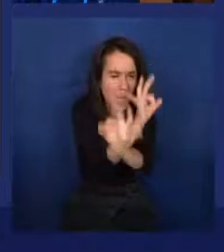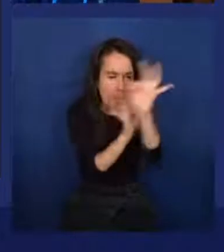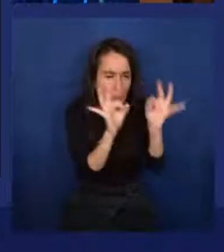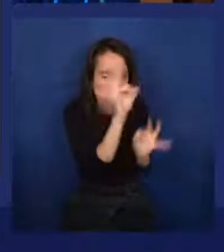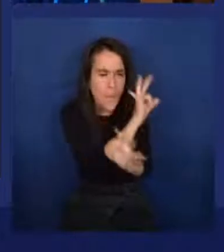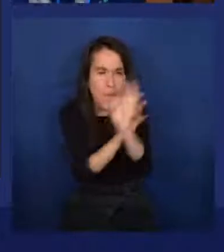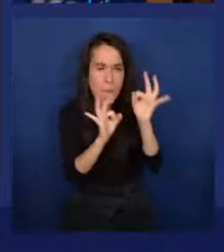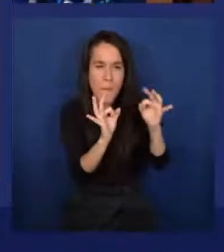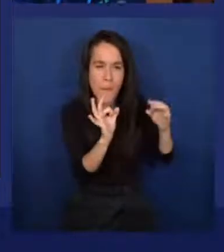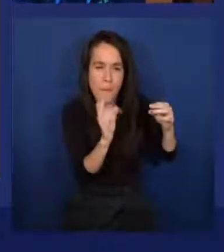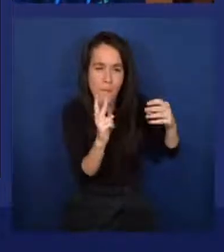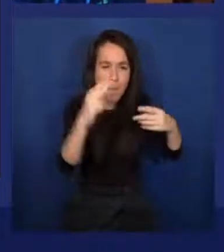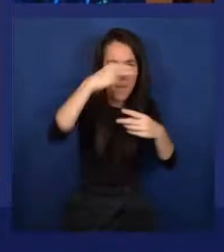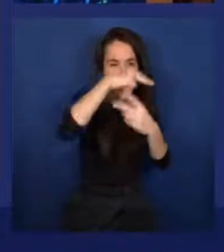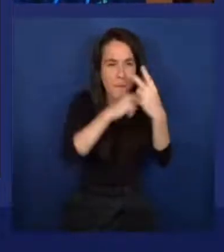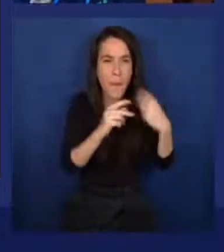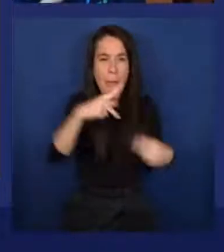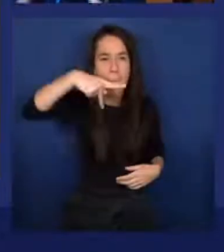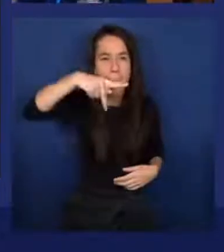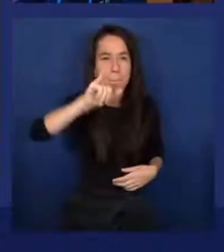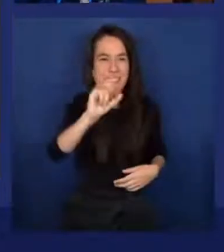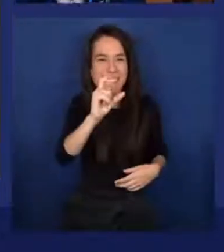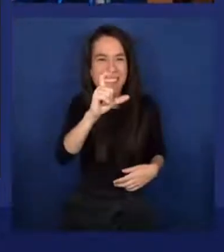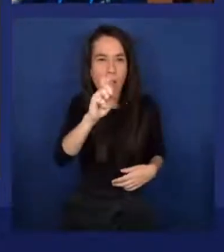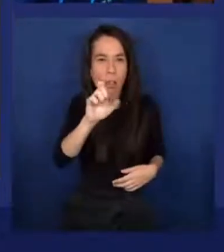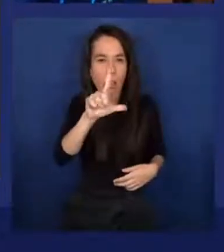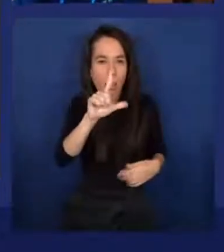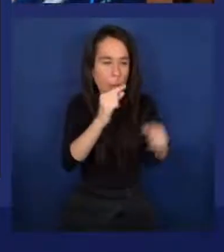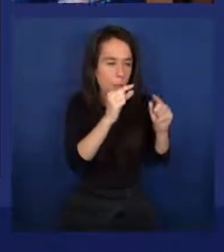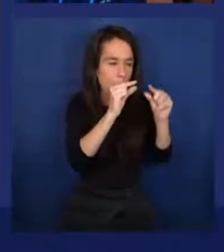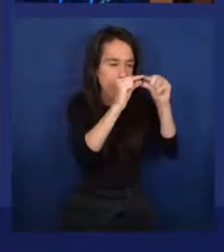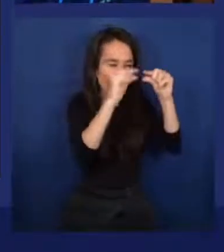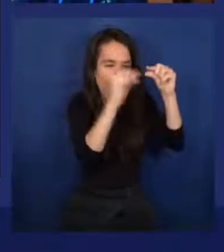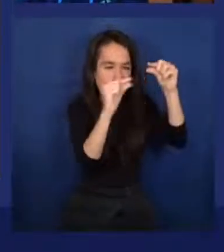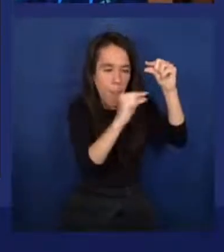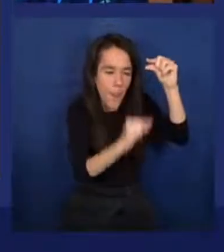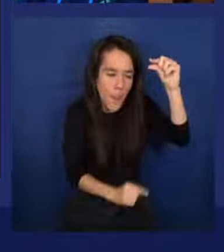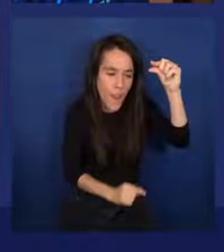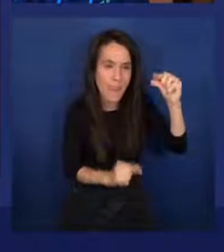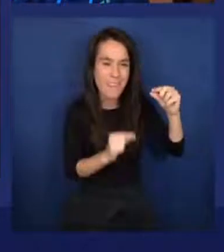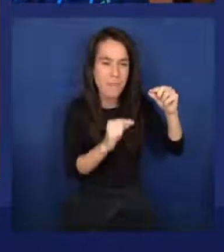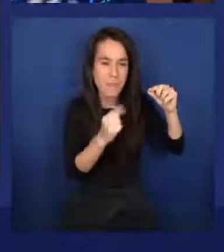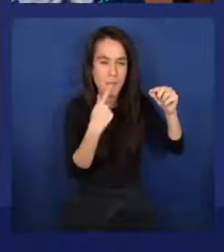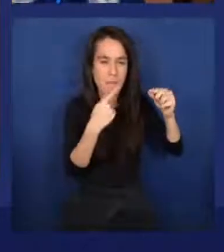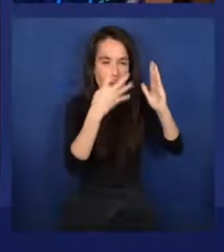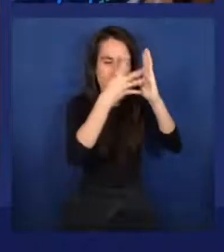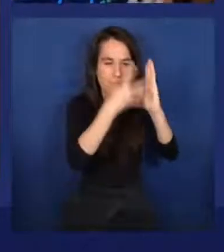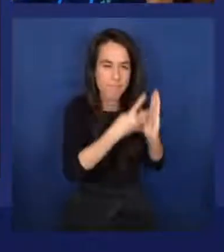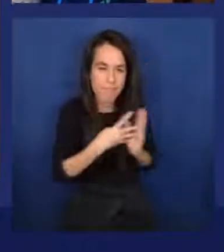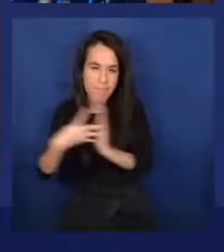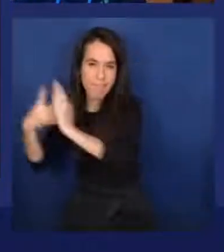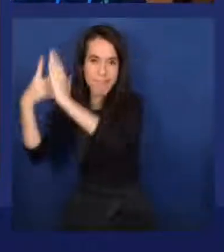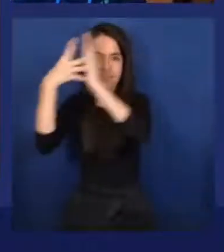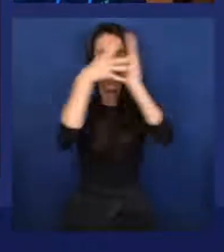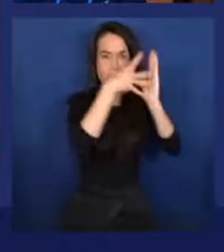already recognized specific things. So in this case, you're basically pixelize all your Bart